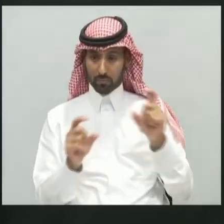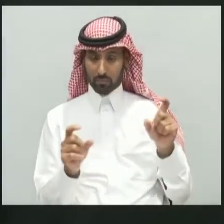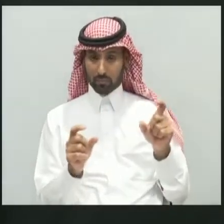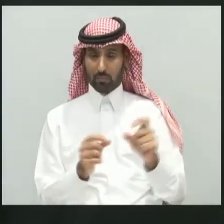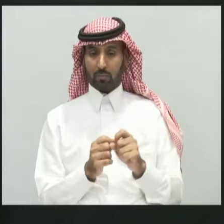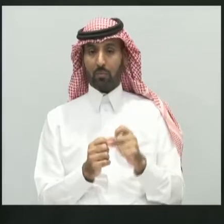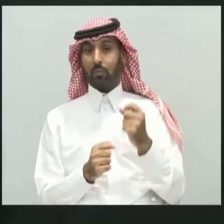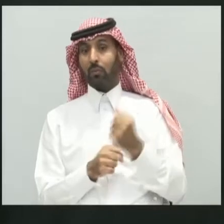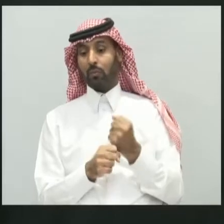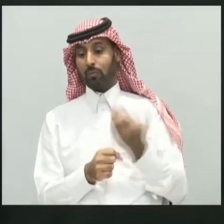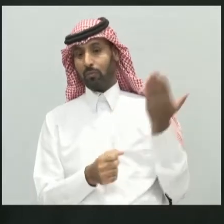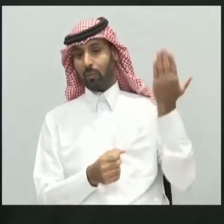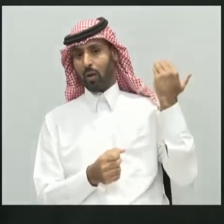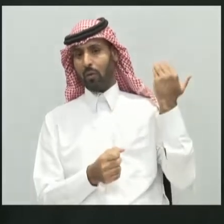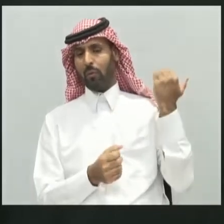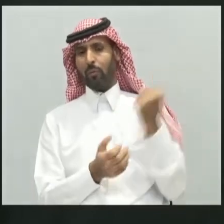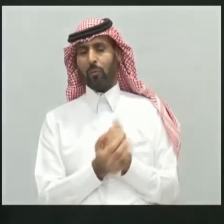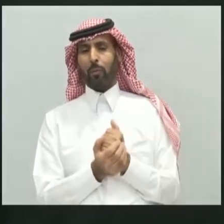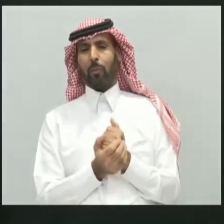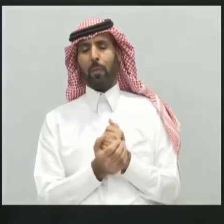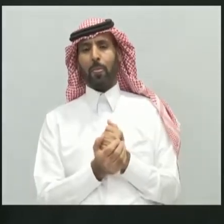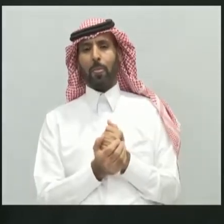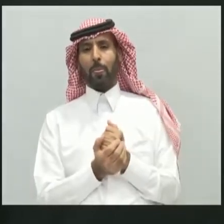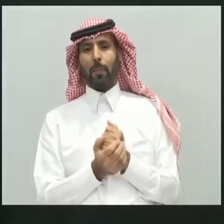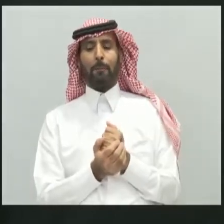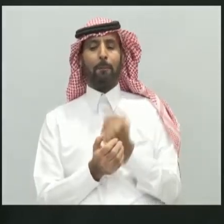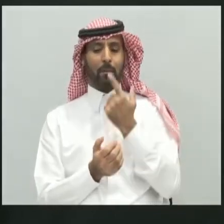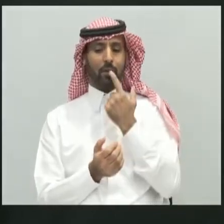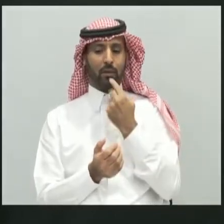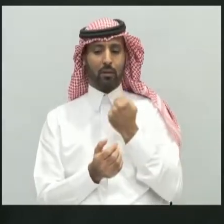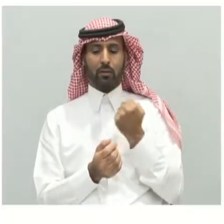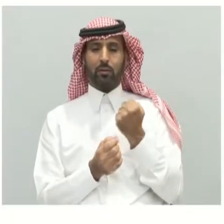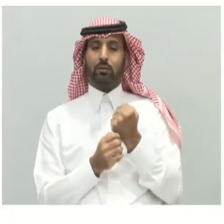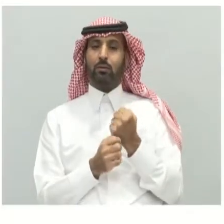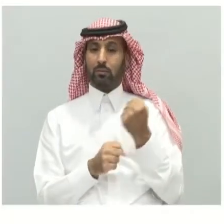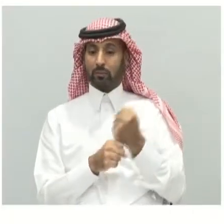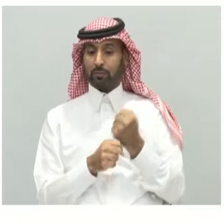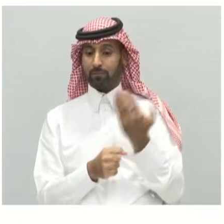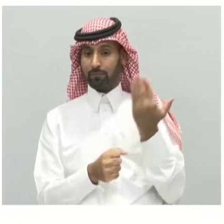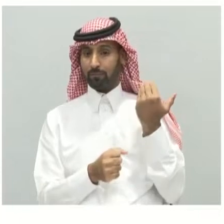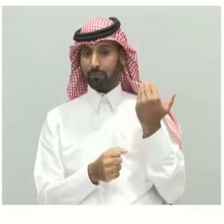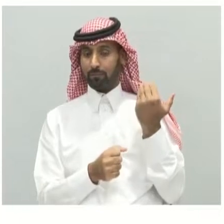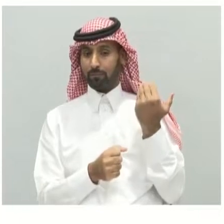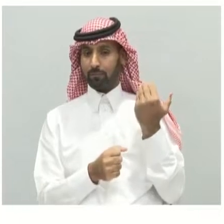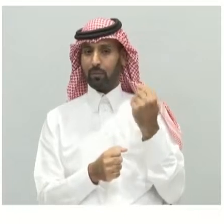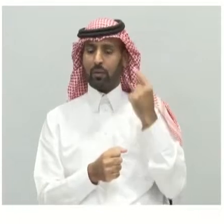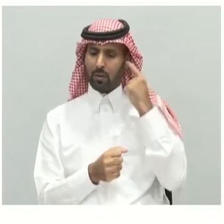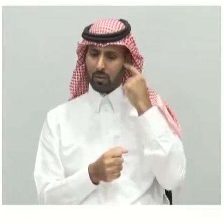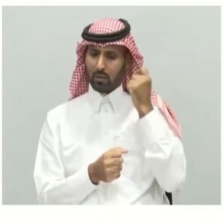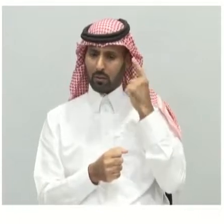refer to the past. So we used the simple past to express the